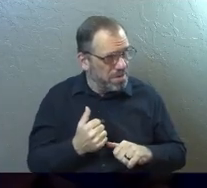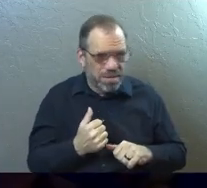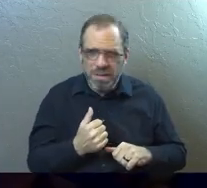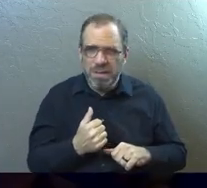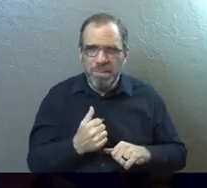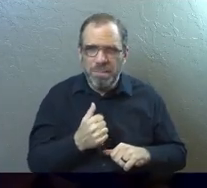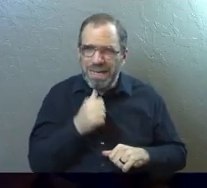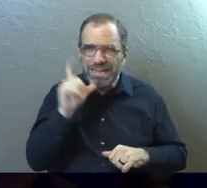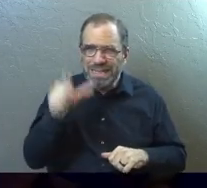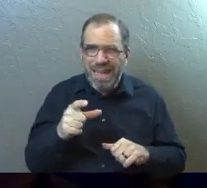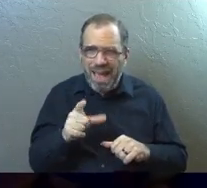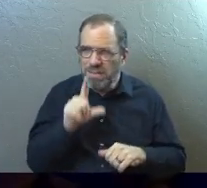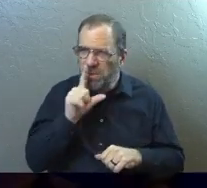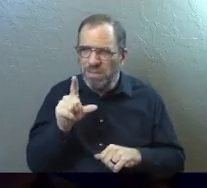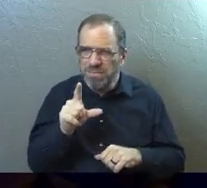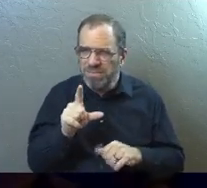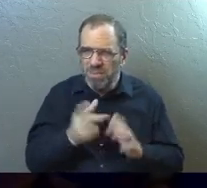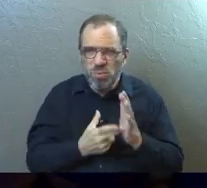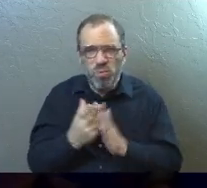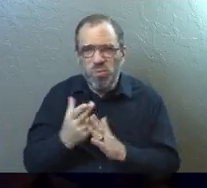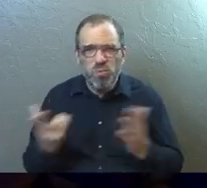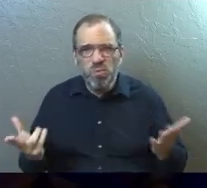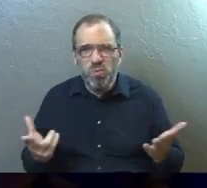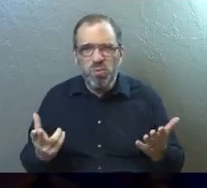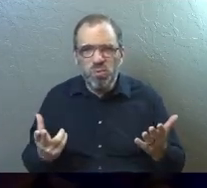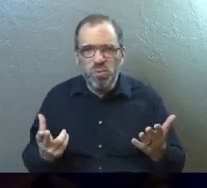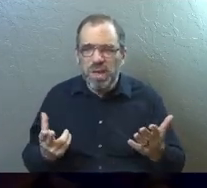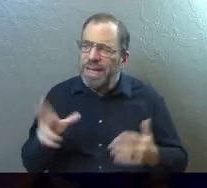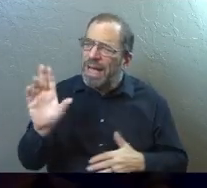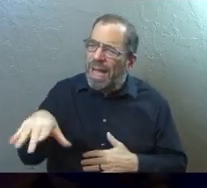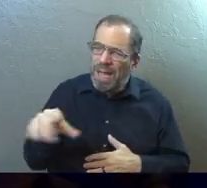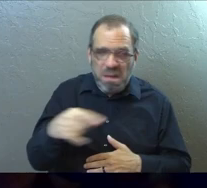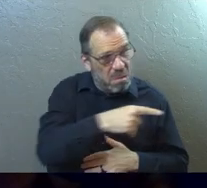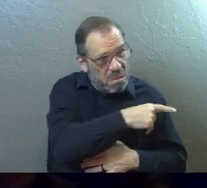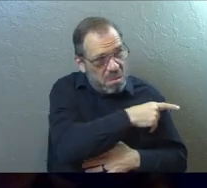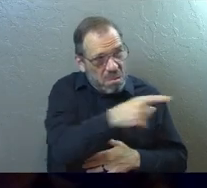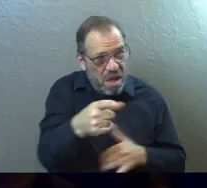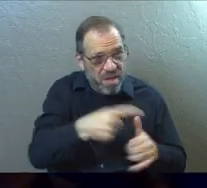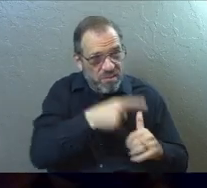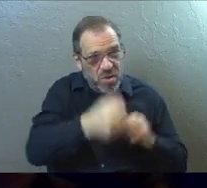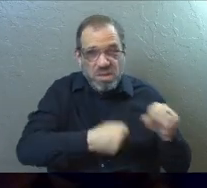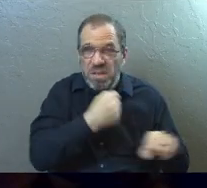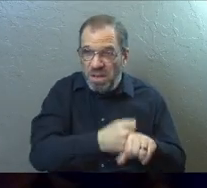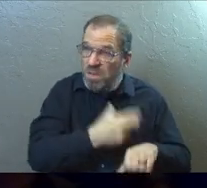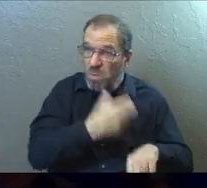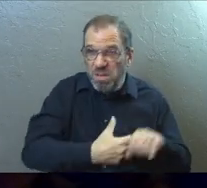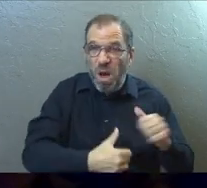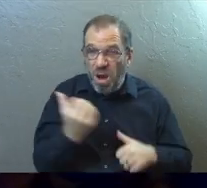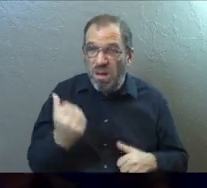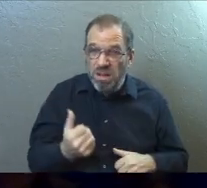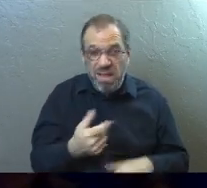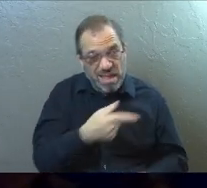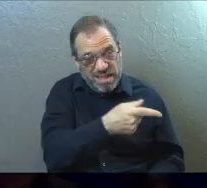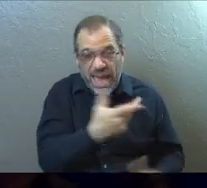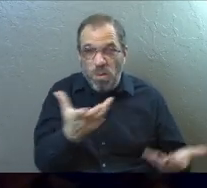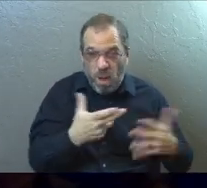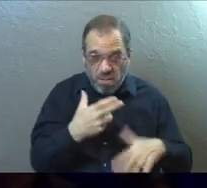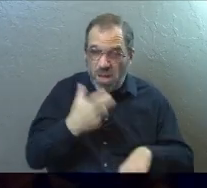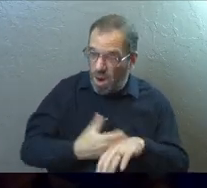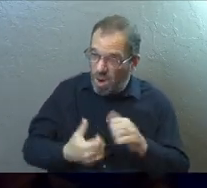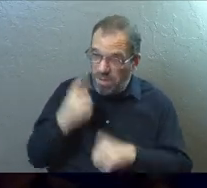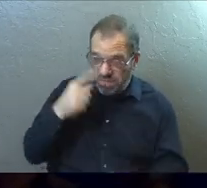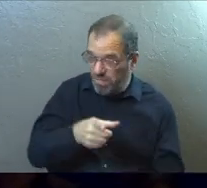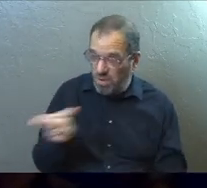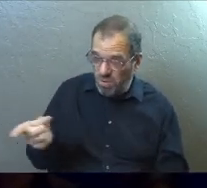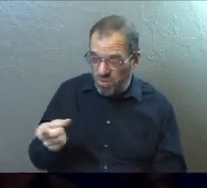you. And I think what he was getting at and what he was trying to explain to us is a lot of people, their first year of marriage maybe was the hardest. And so they want it to be the hardest for